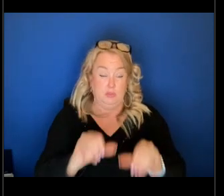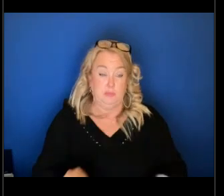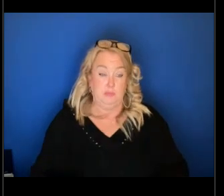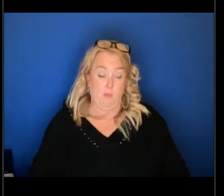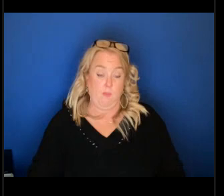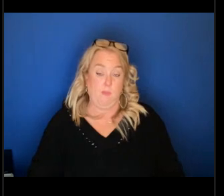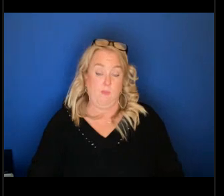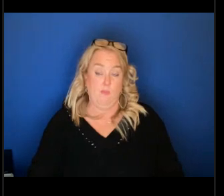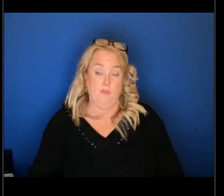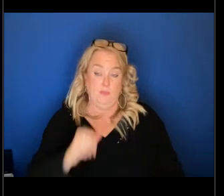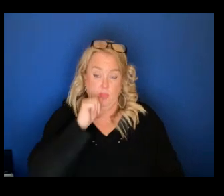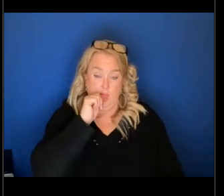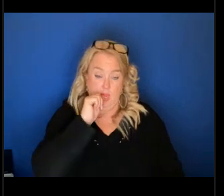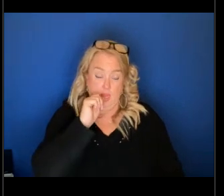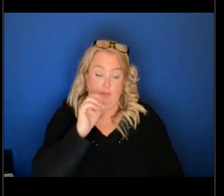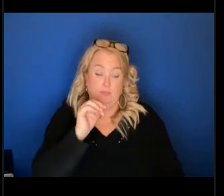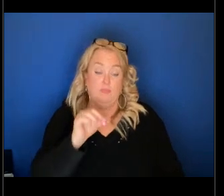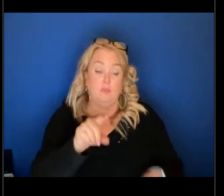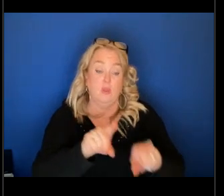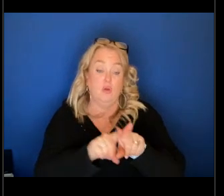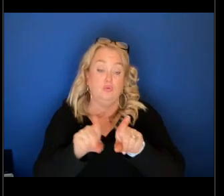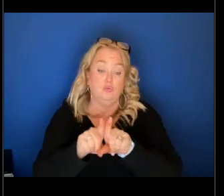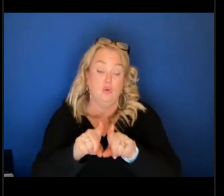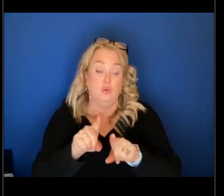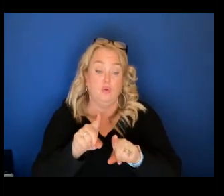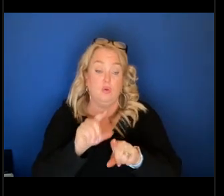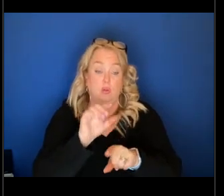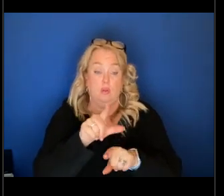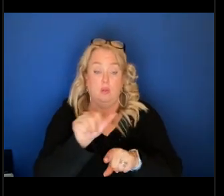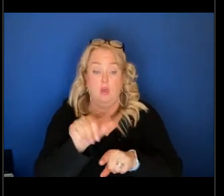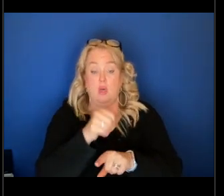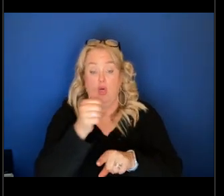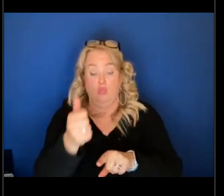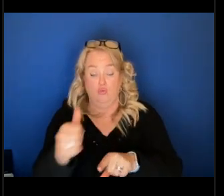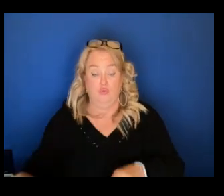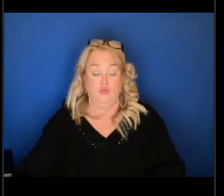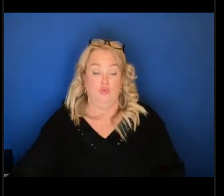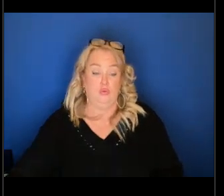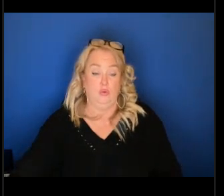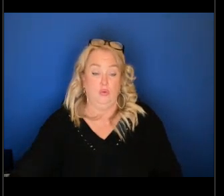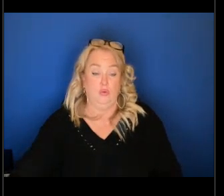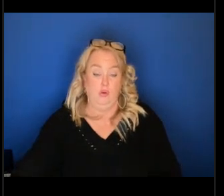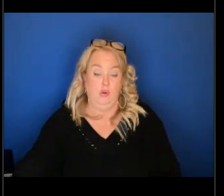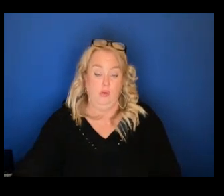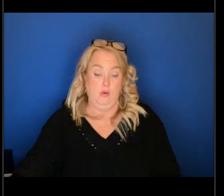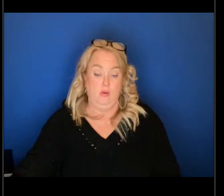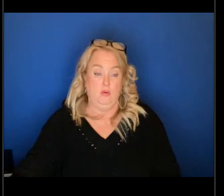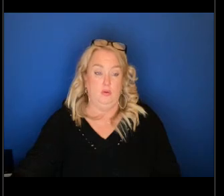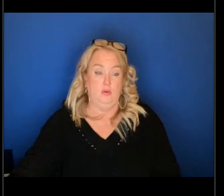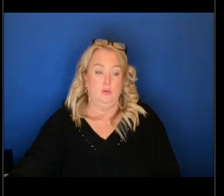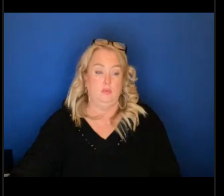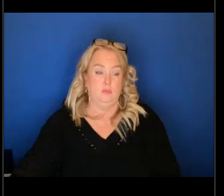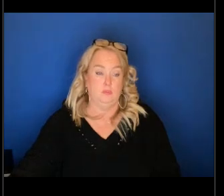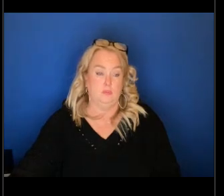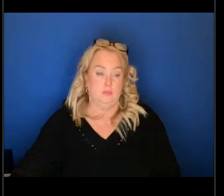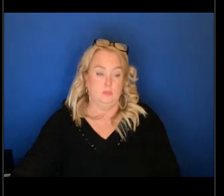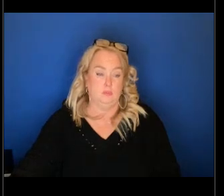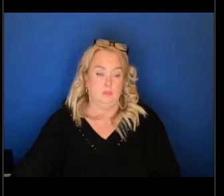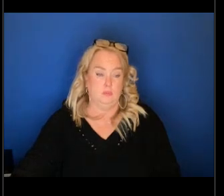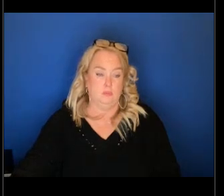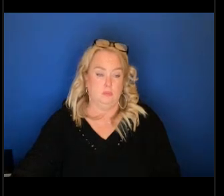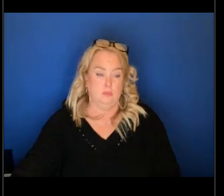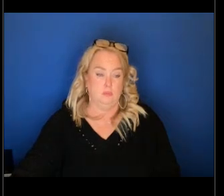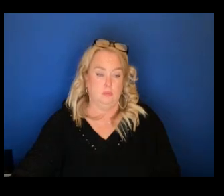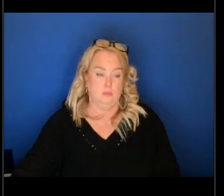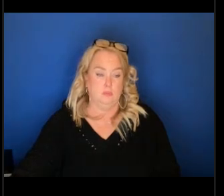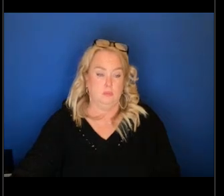Now, there's also a construction solution if the toilet is too close to the wall. So when a